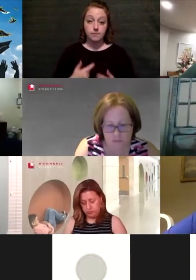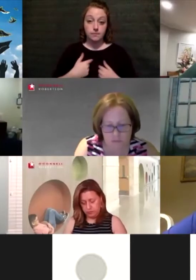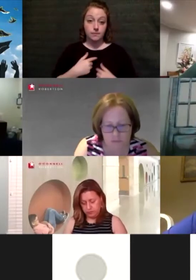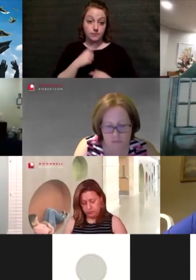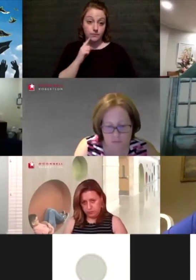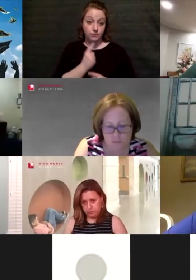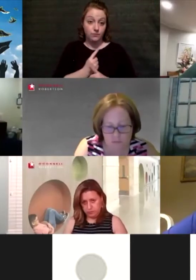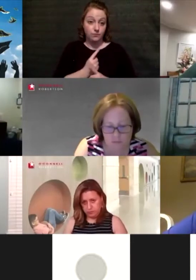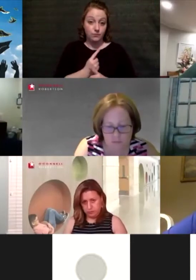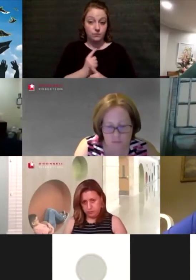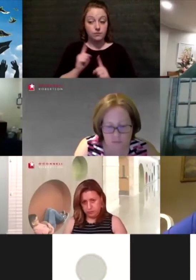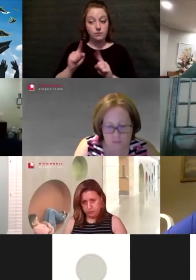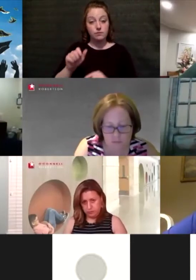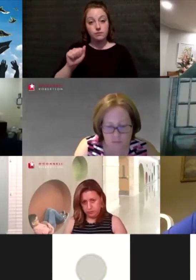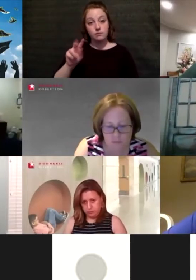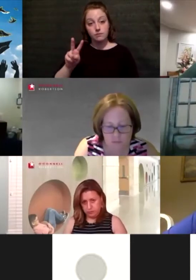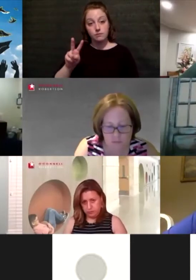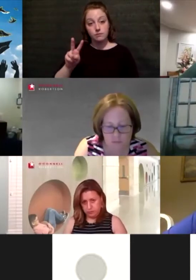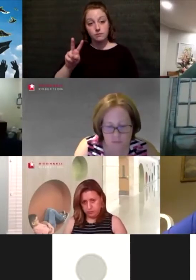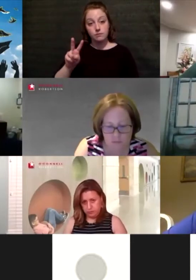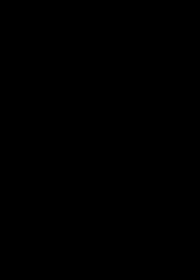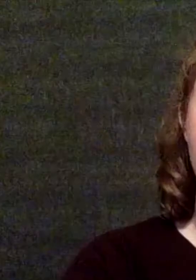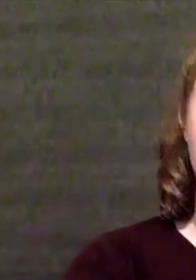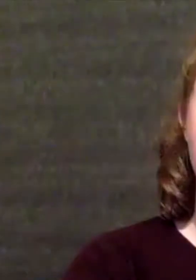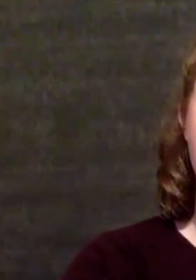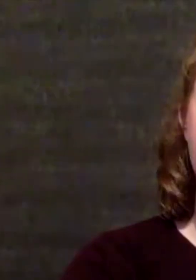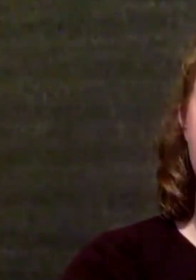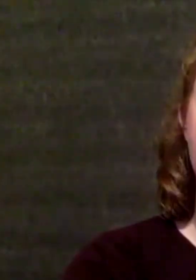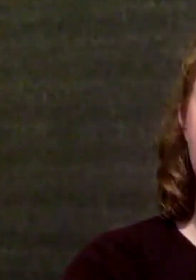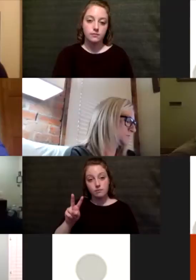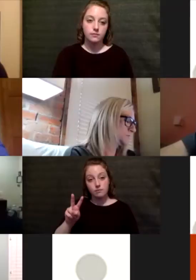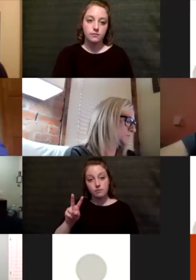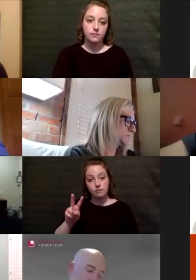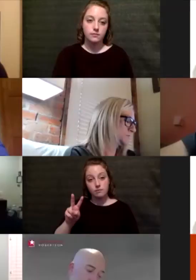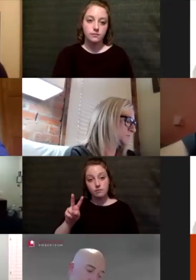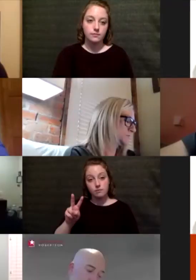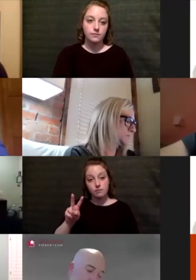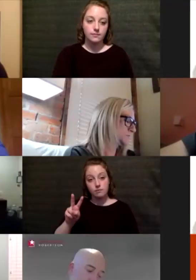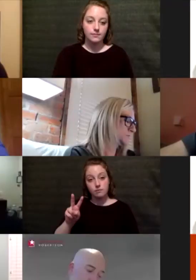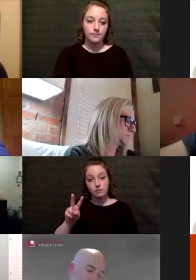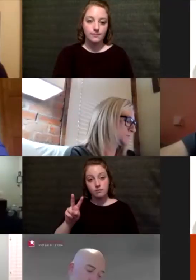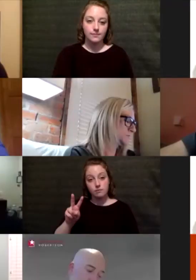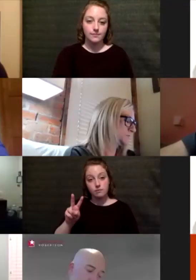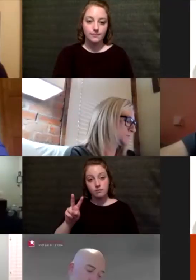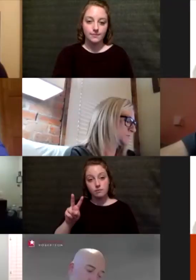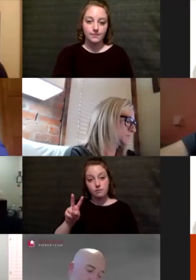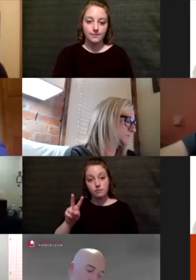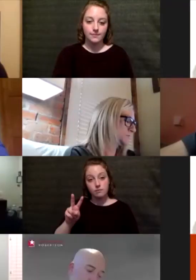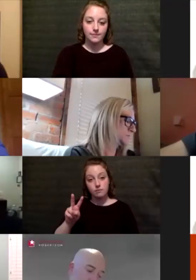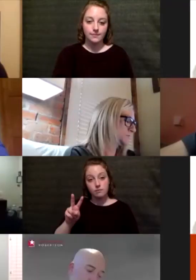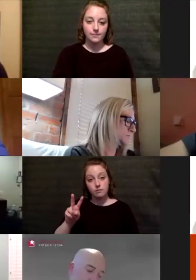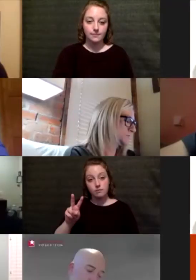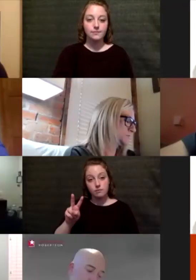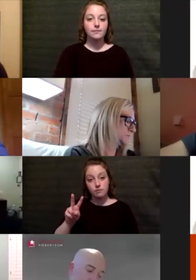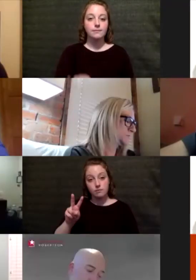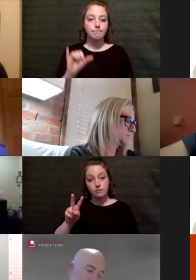Alta Vista in the nineties, late nineties, having a, a new,